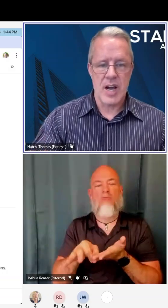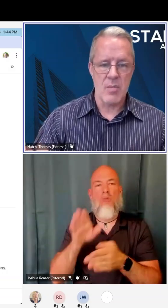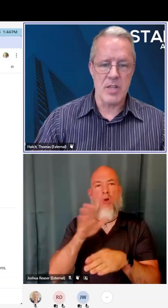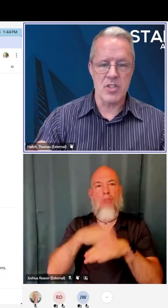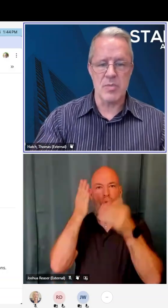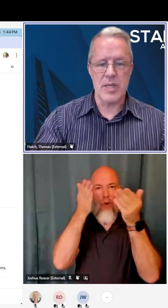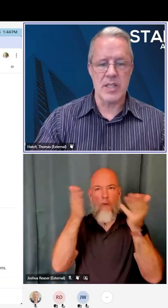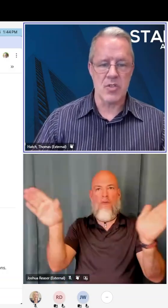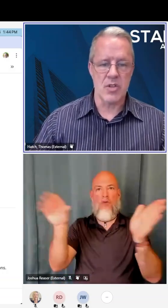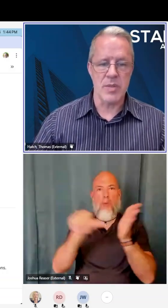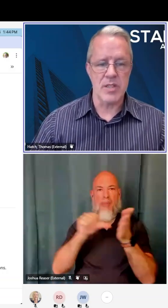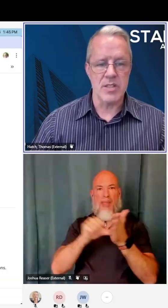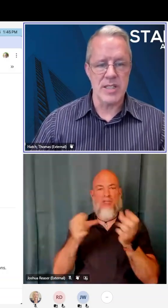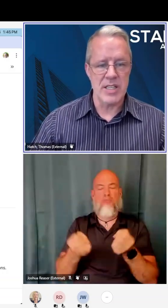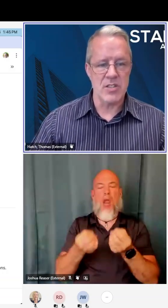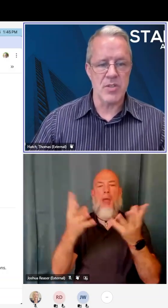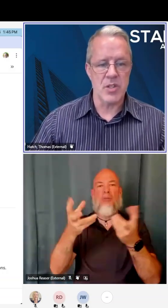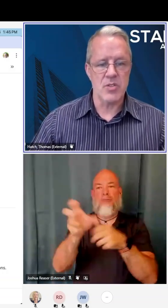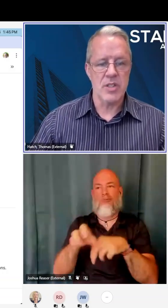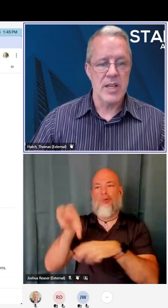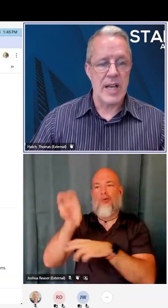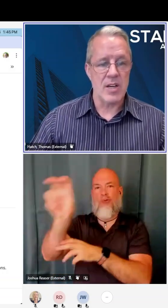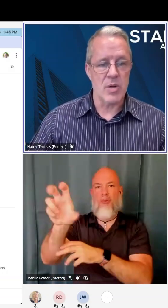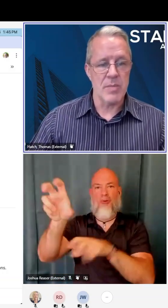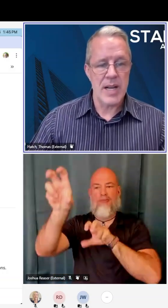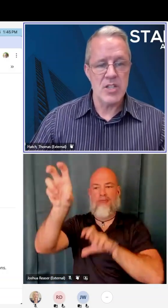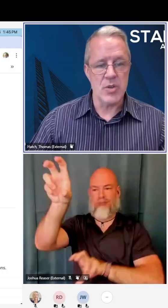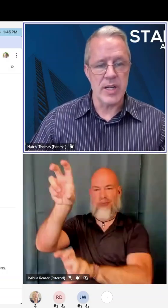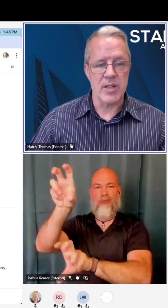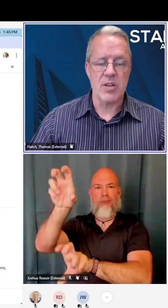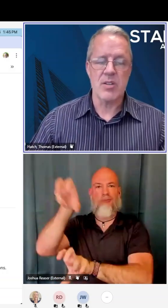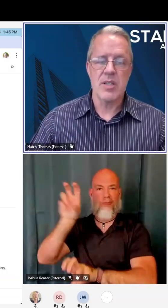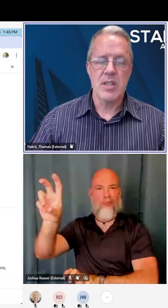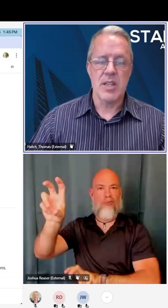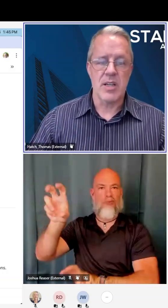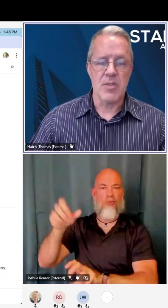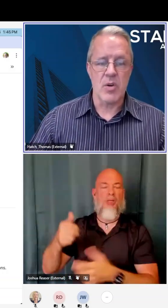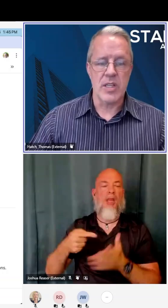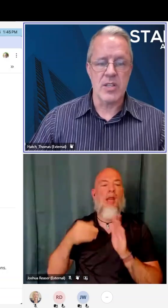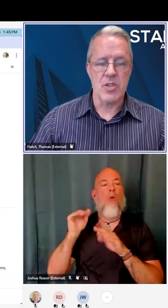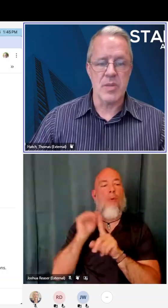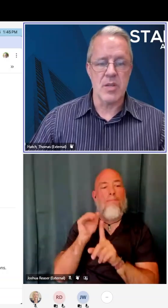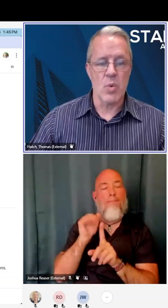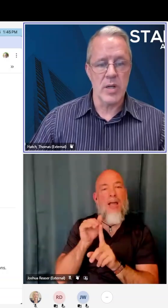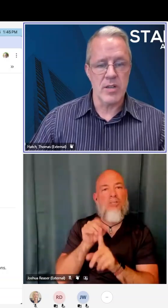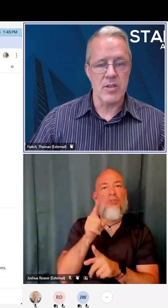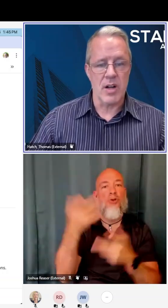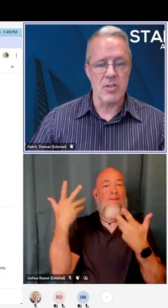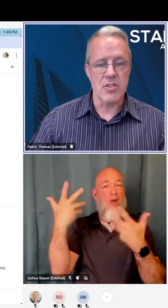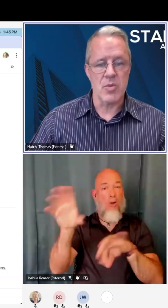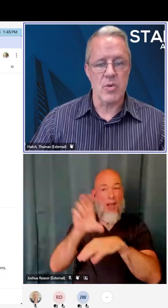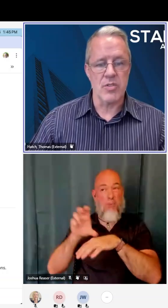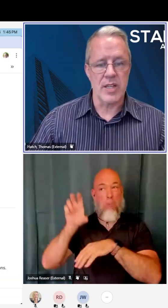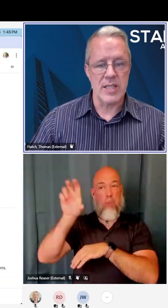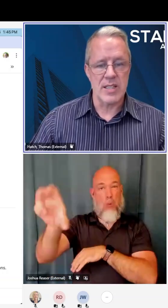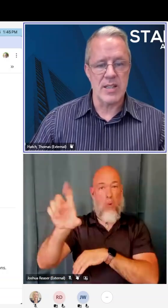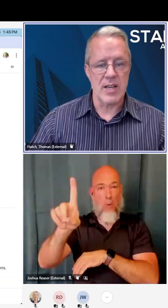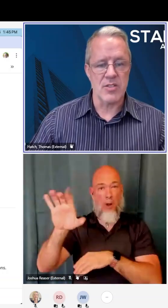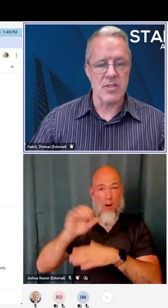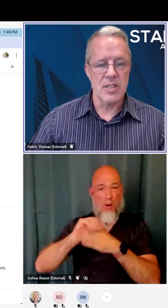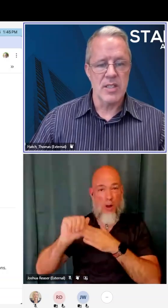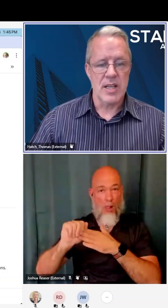page how much is being contributed to each of those. And it reminds you here that I've already contributed $100 towards